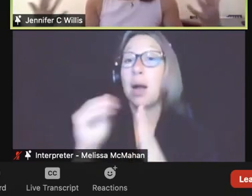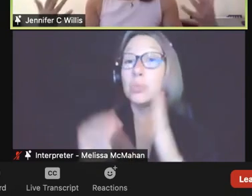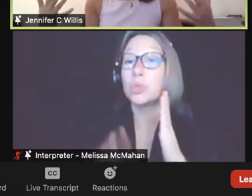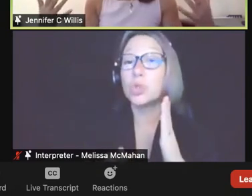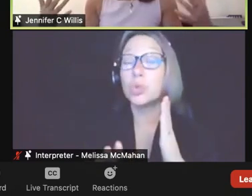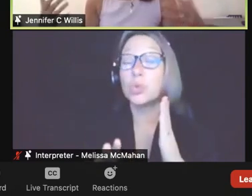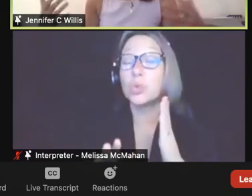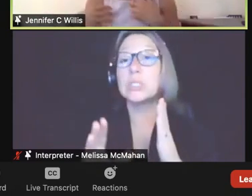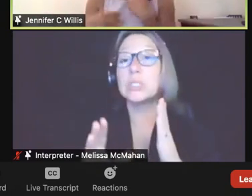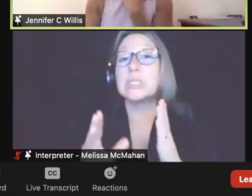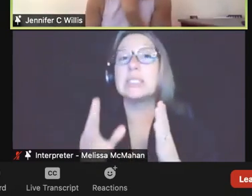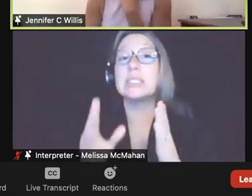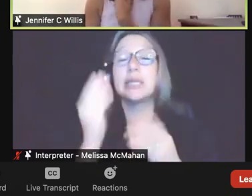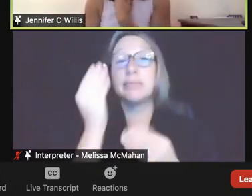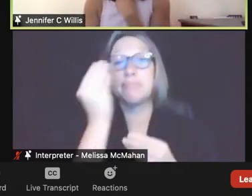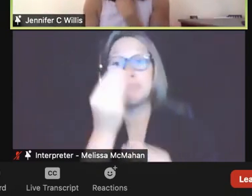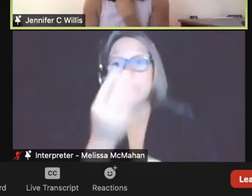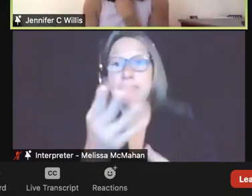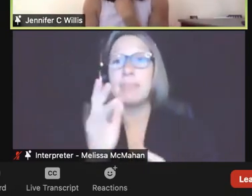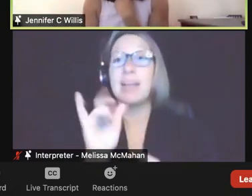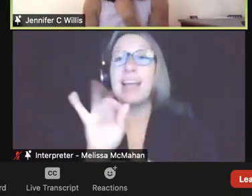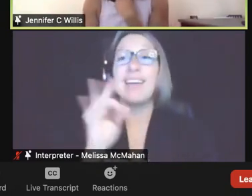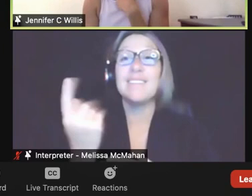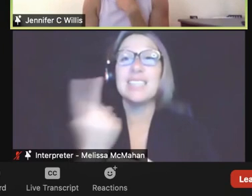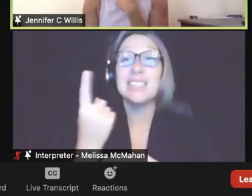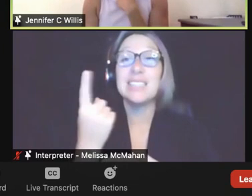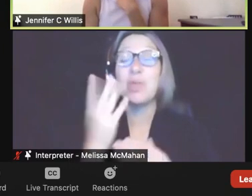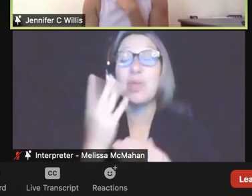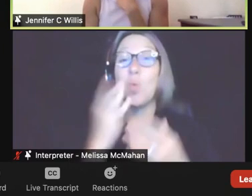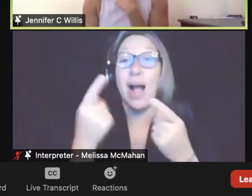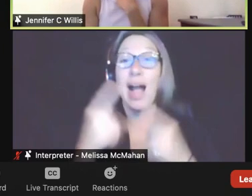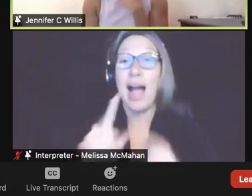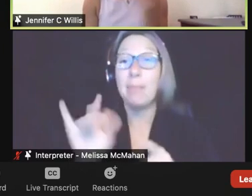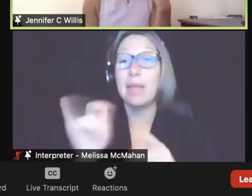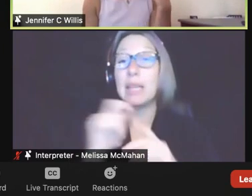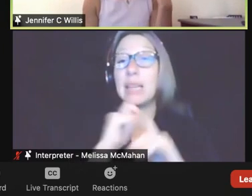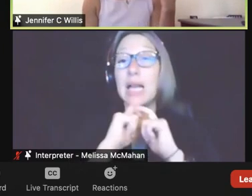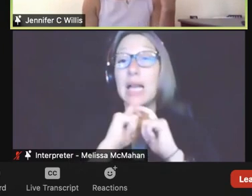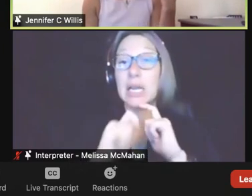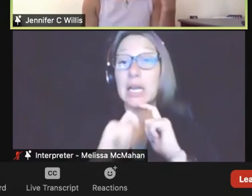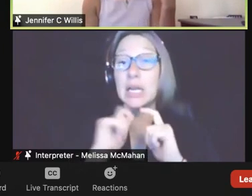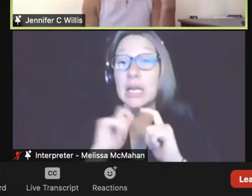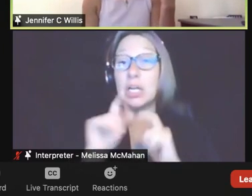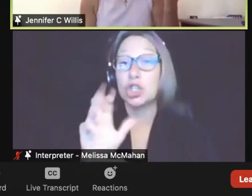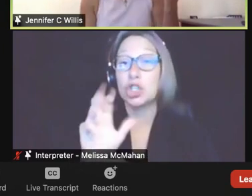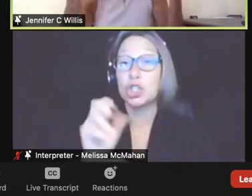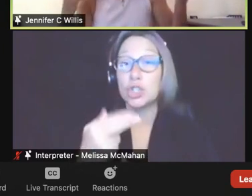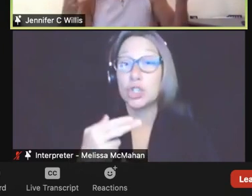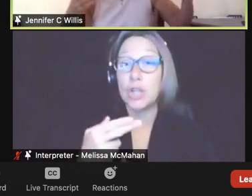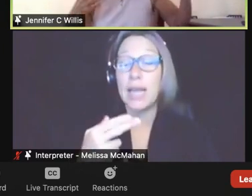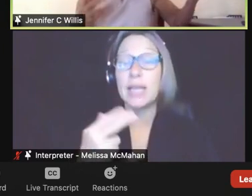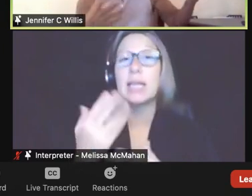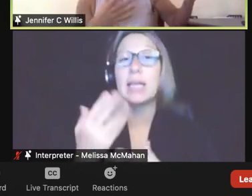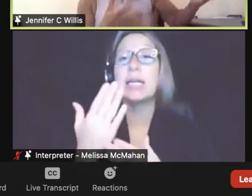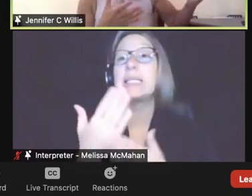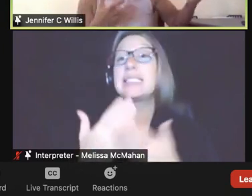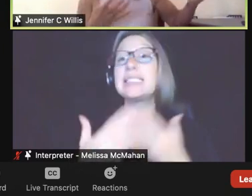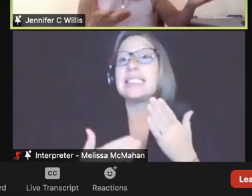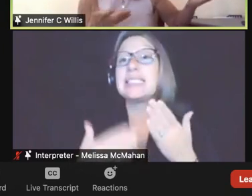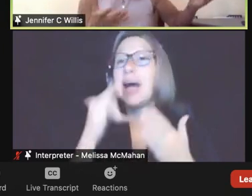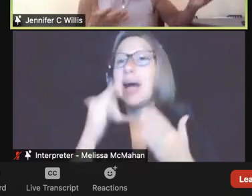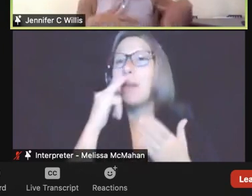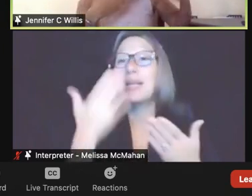very aversive that happens, like suctioning of a trach. You know, some of our kids might be able to hear that machine.